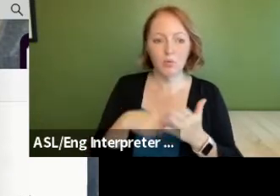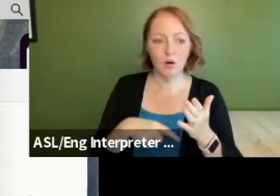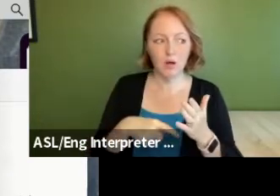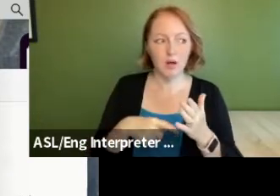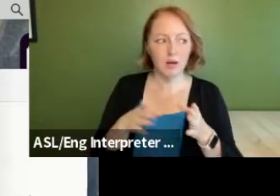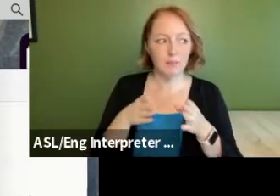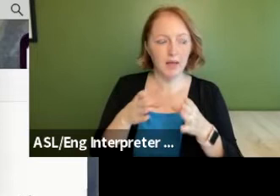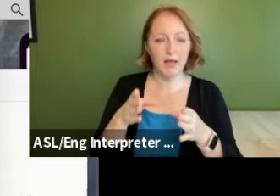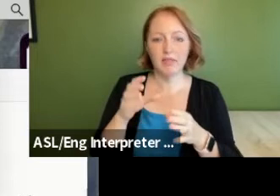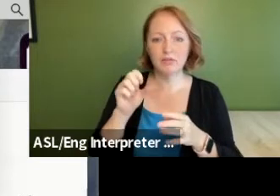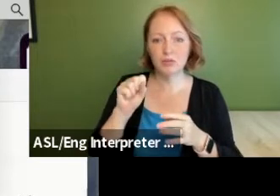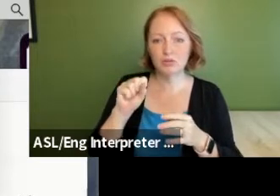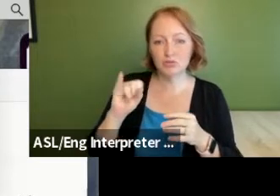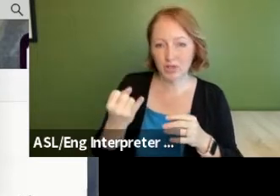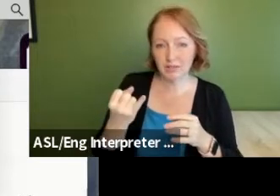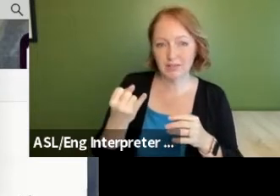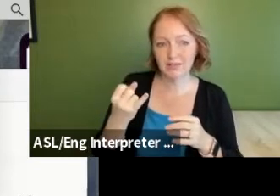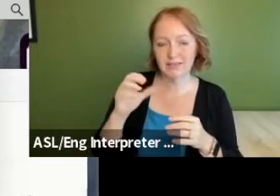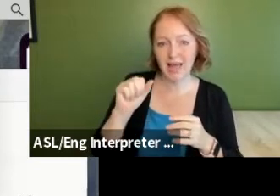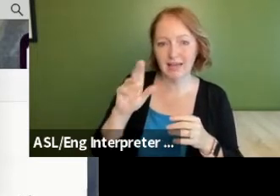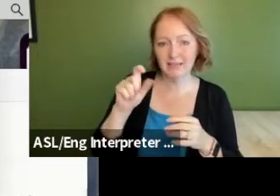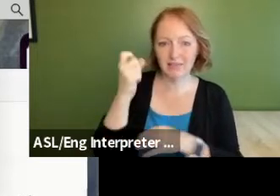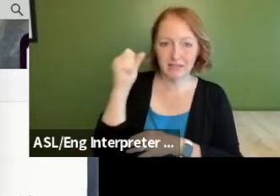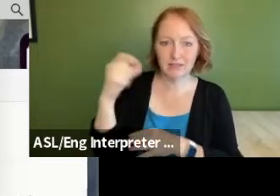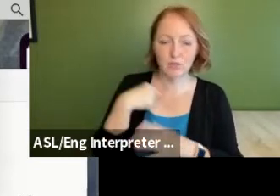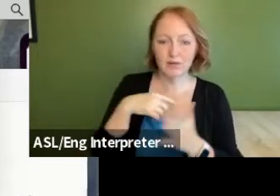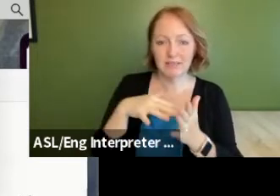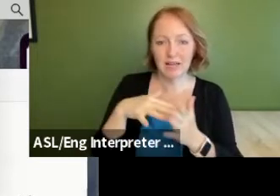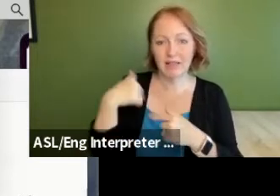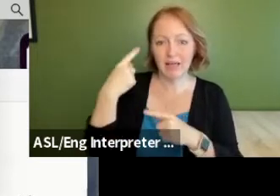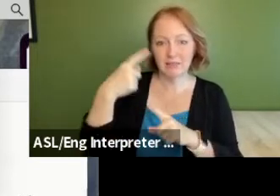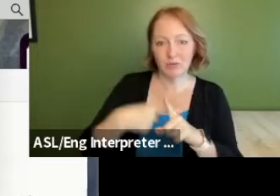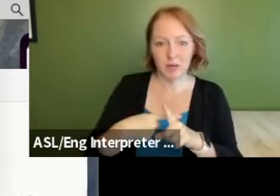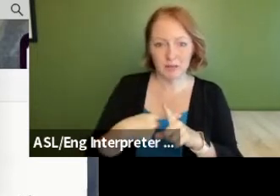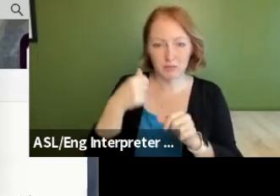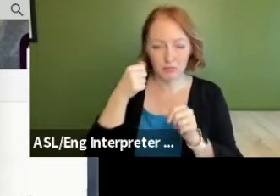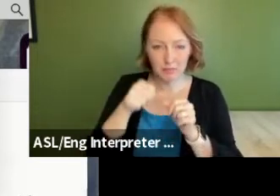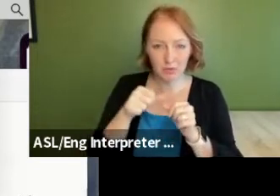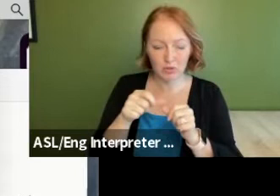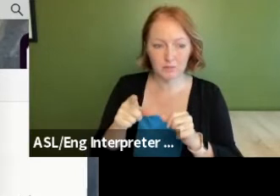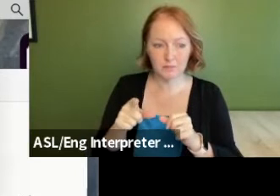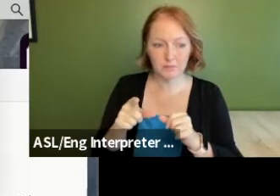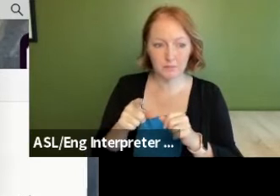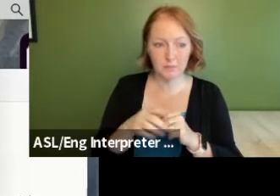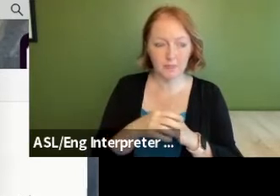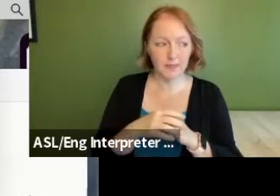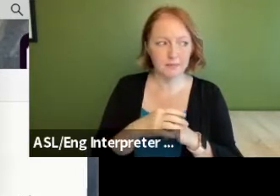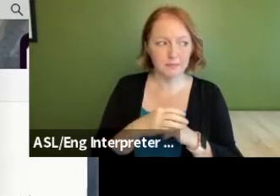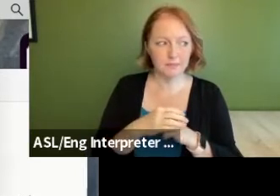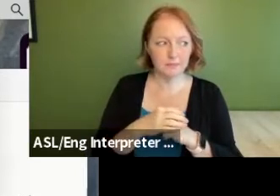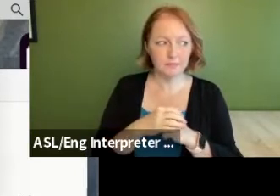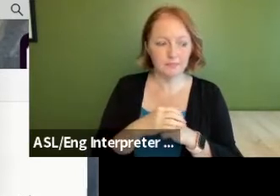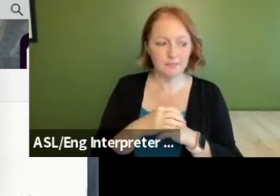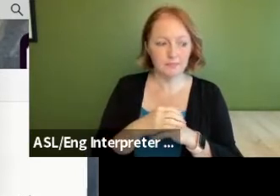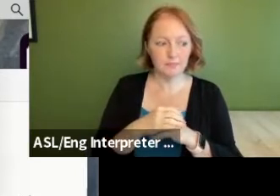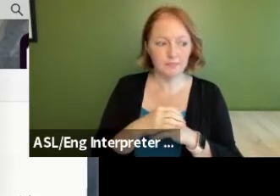social justice activists that we studied in the past couple months? So just think for a second. So think about